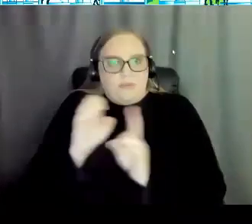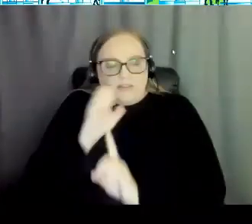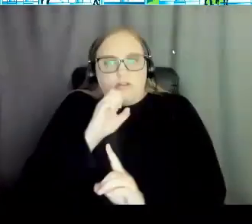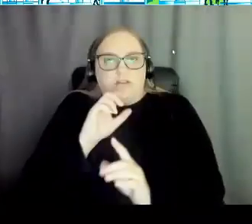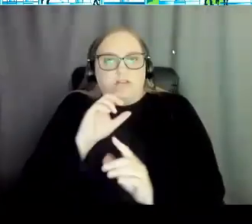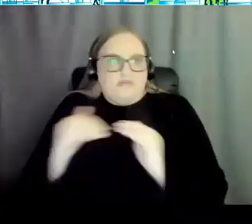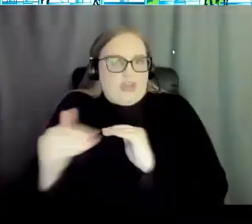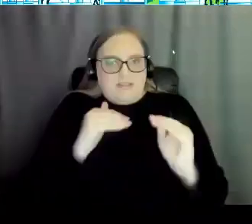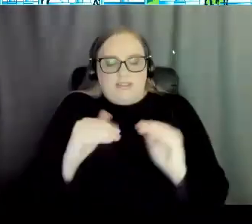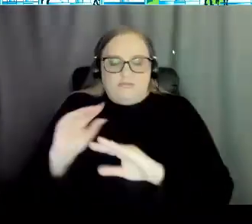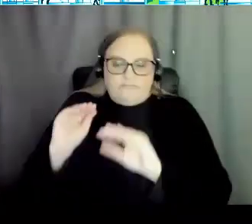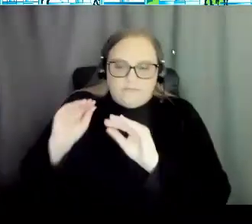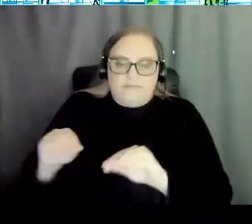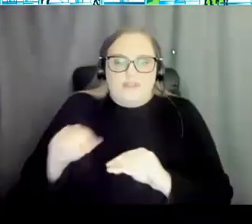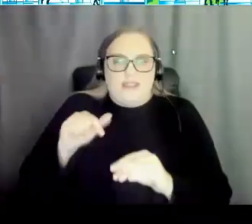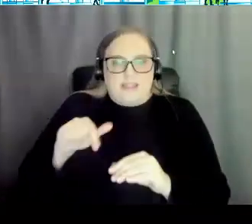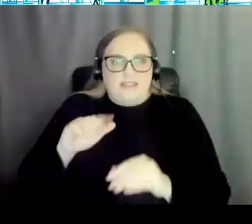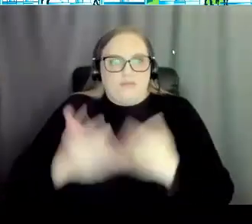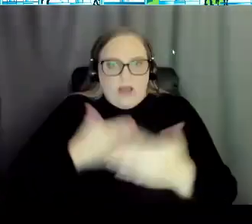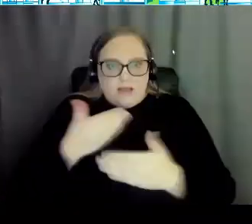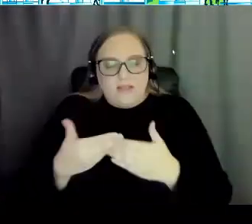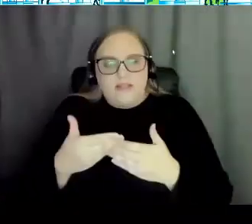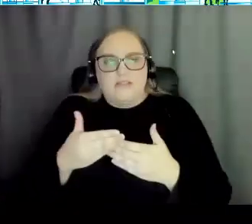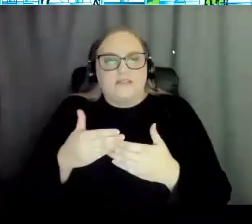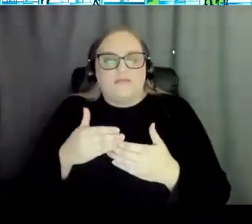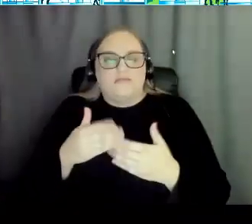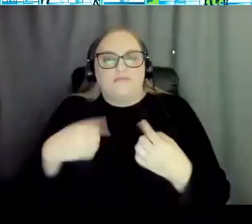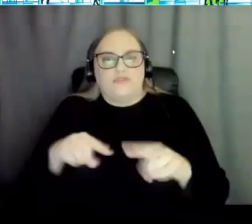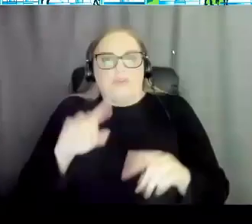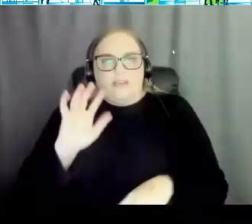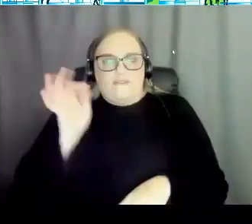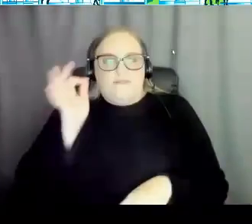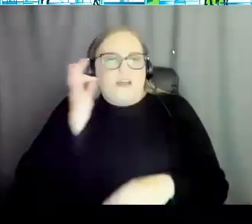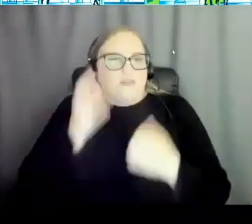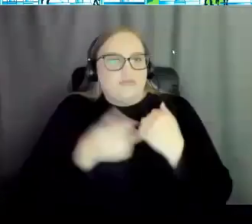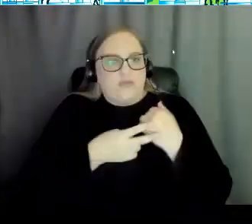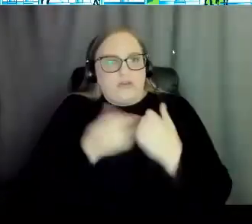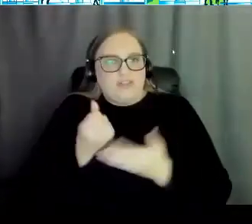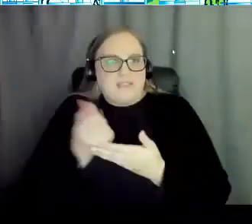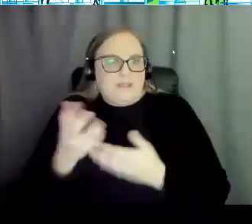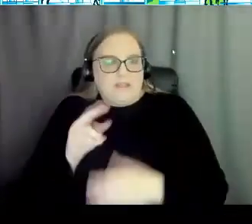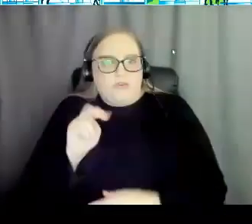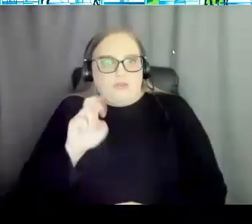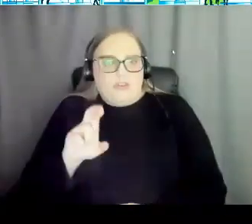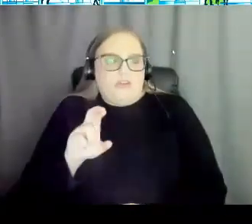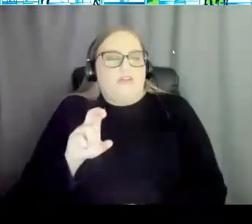consent-based siting process and in the federal consolidated interim storage of spent nuclear fuel?